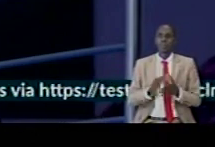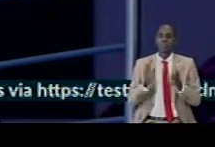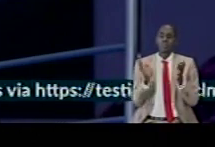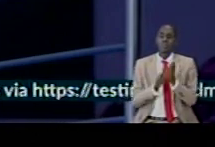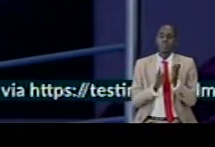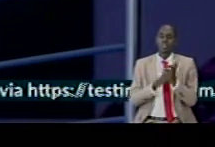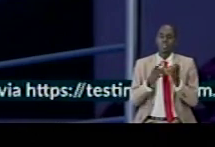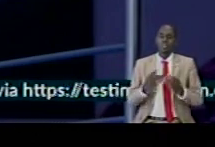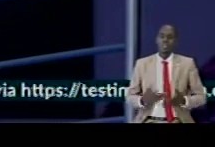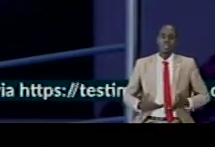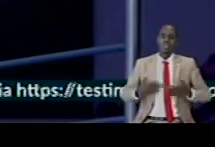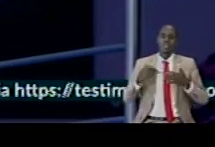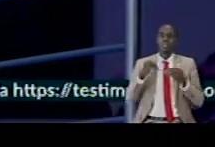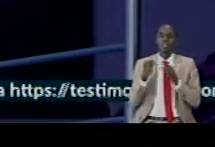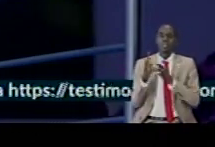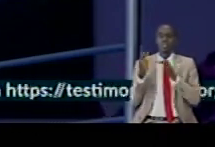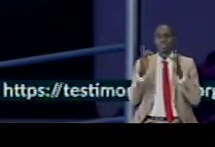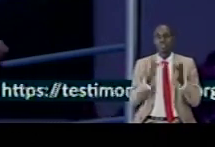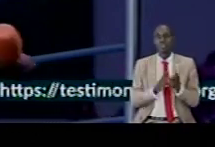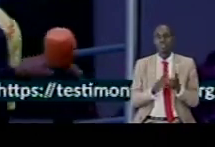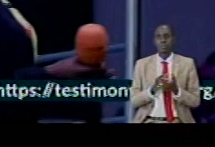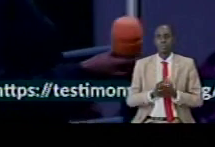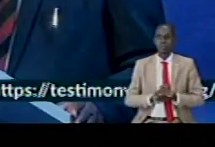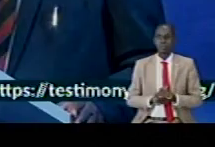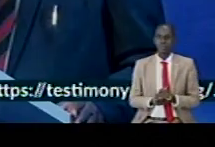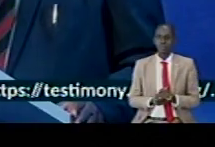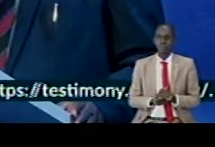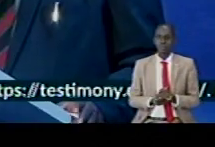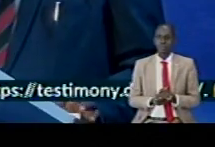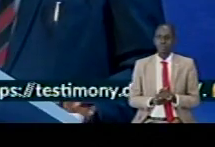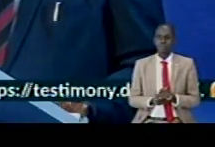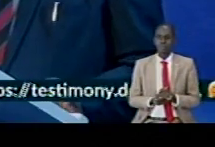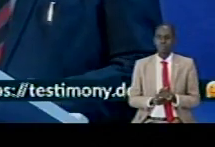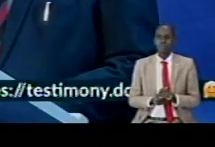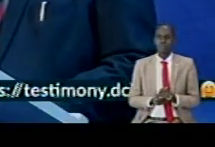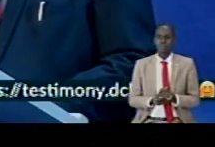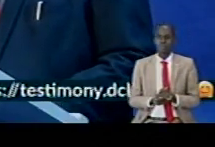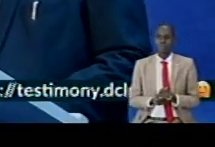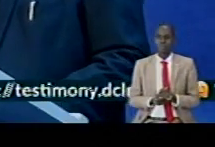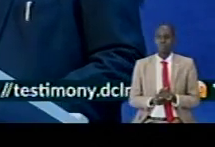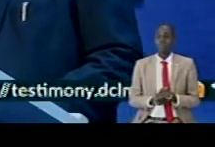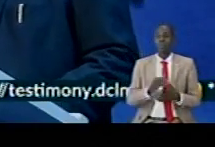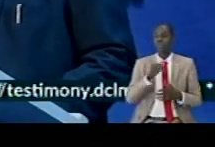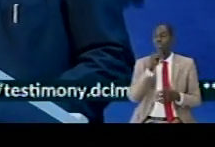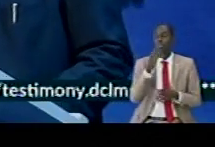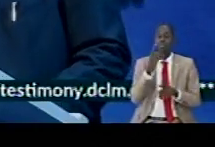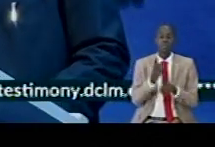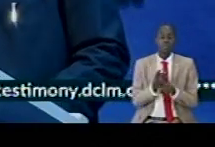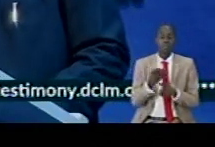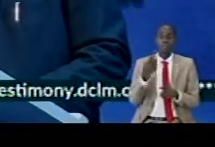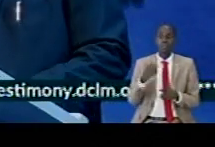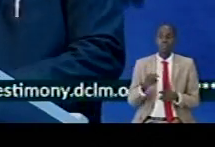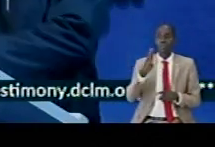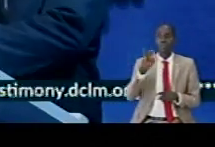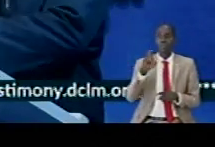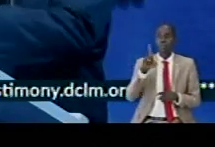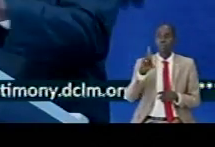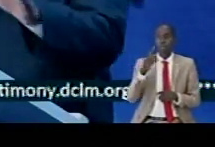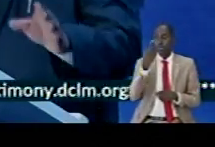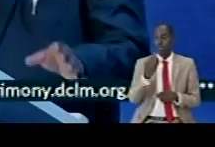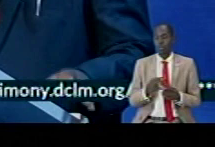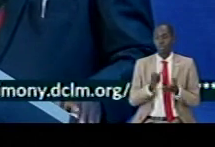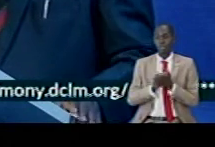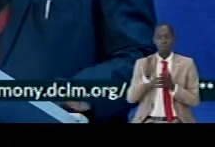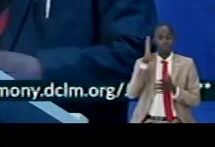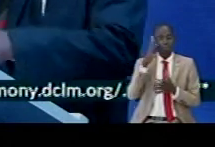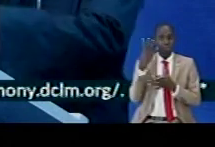living Jesus. Hallelujah. It's not just your boy alone that will disappear. All the troubles in